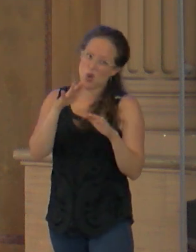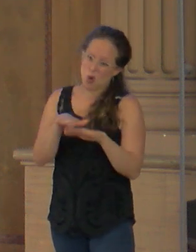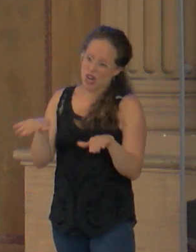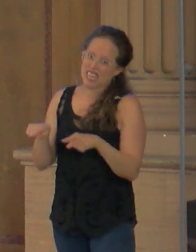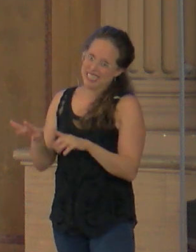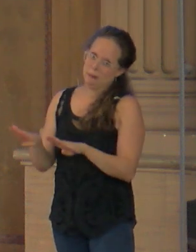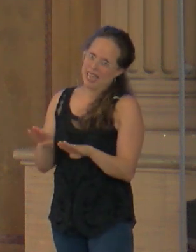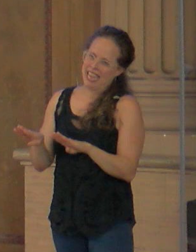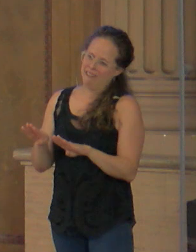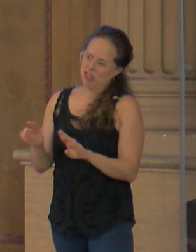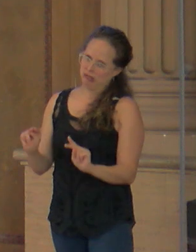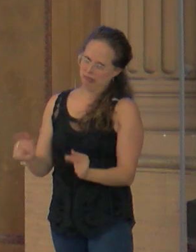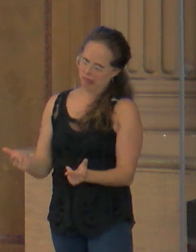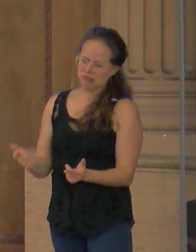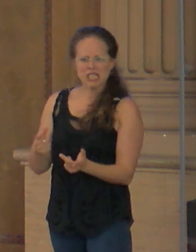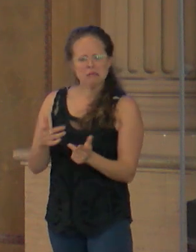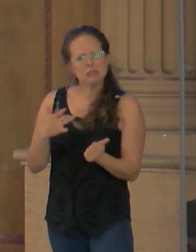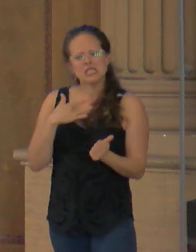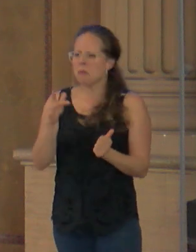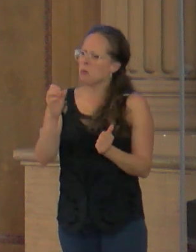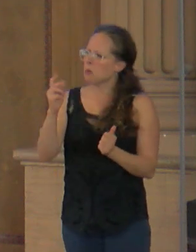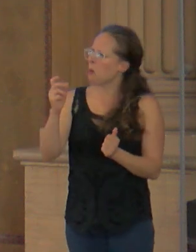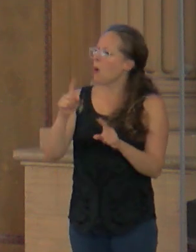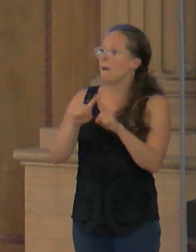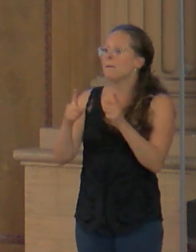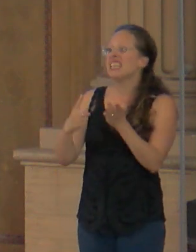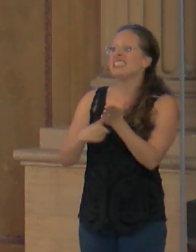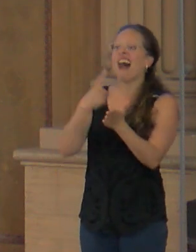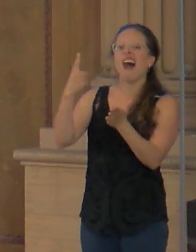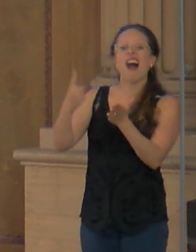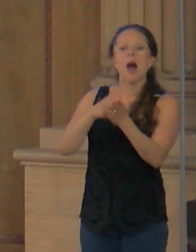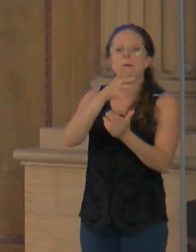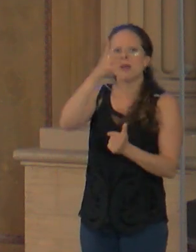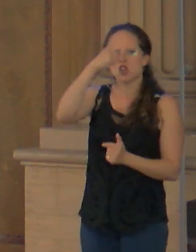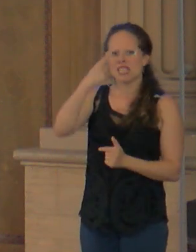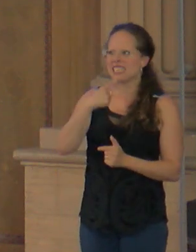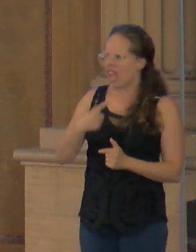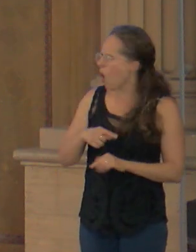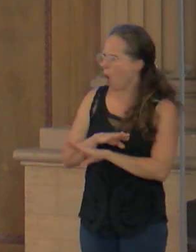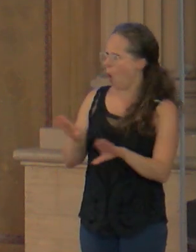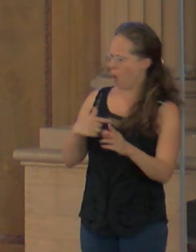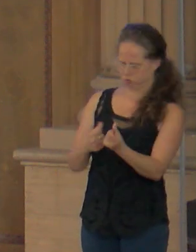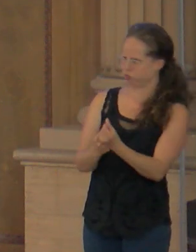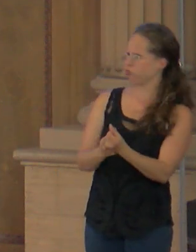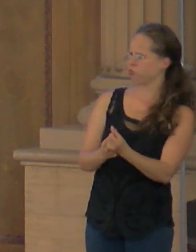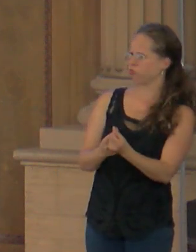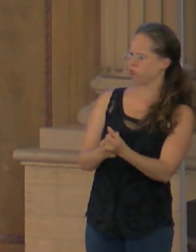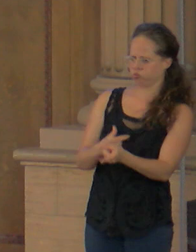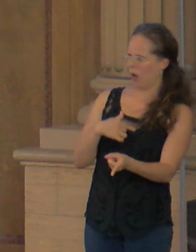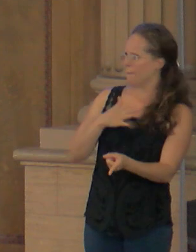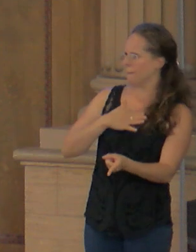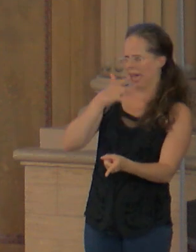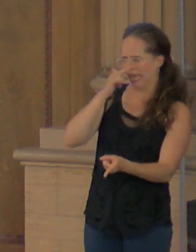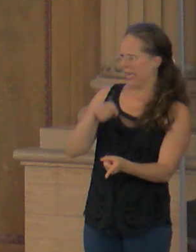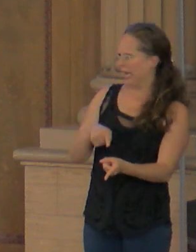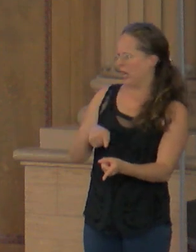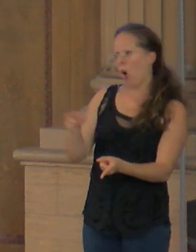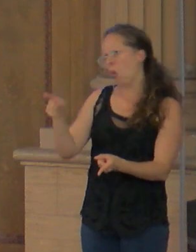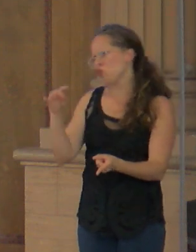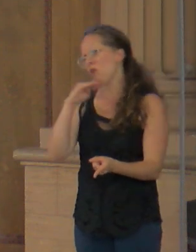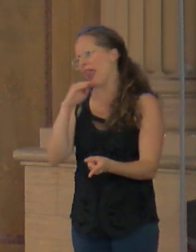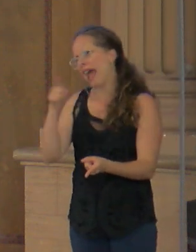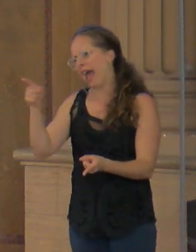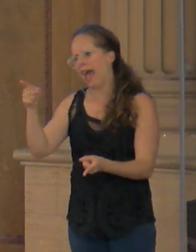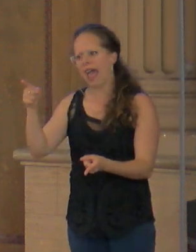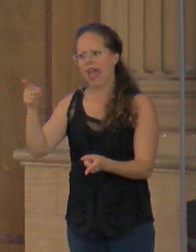but every once in a while, there was a parent who no matter what would take the side of their kid. No matter what. I must just be lying.